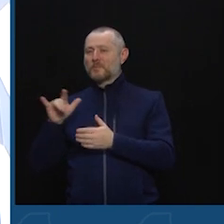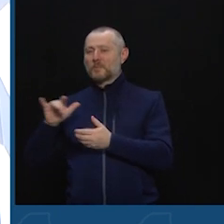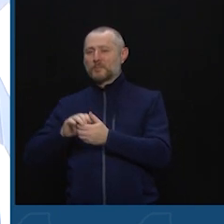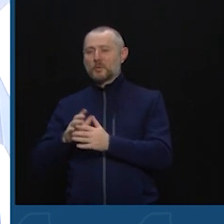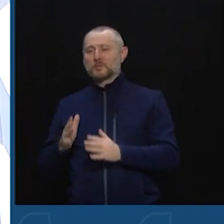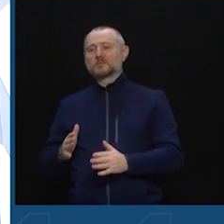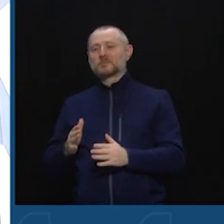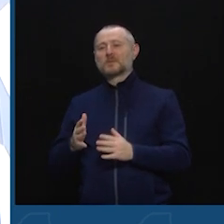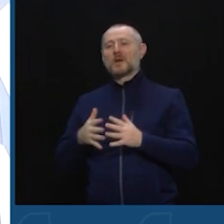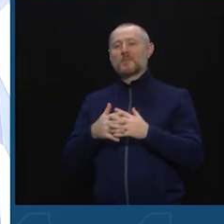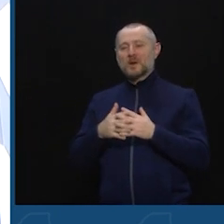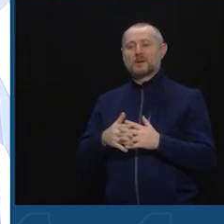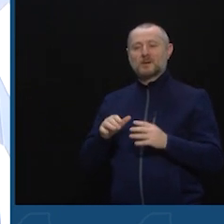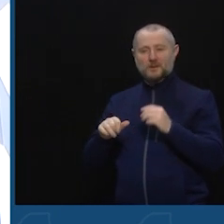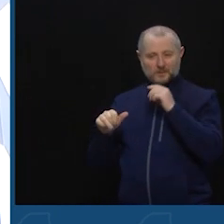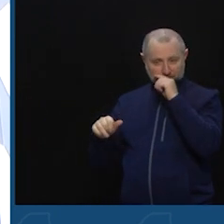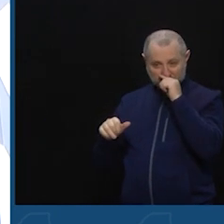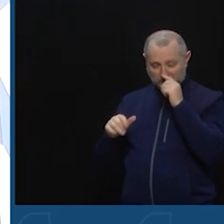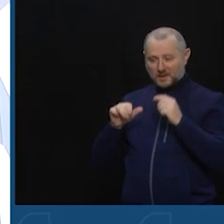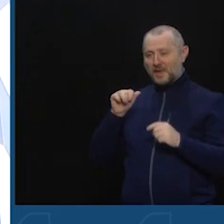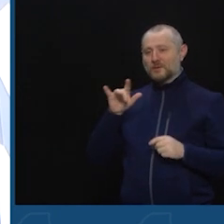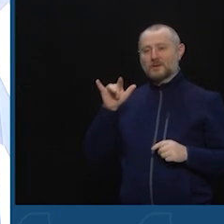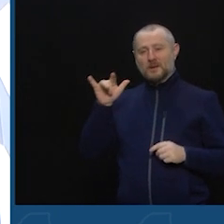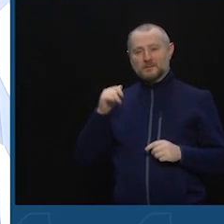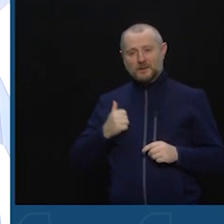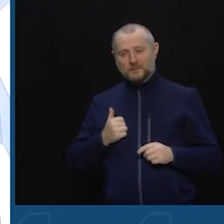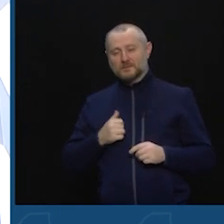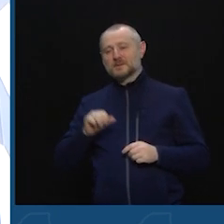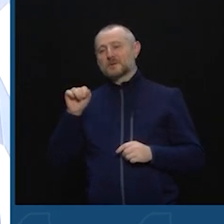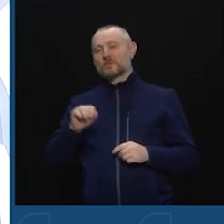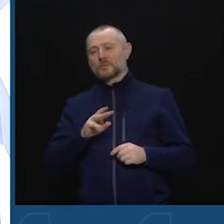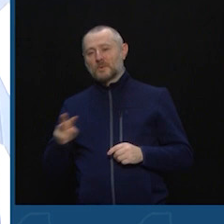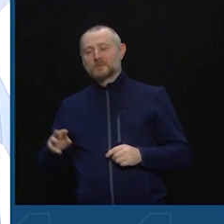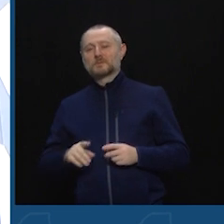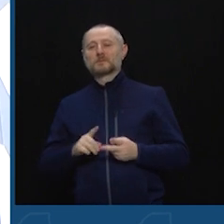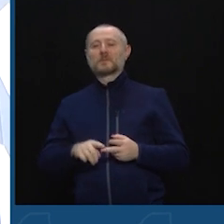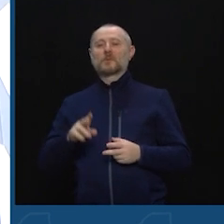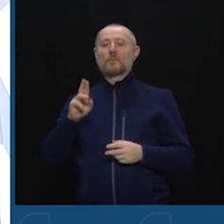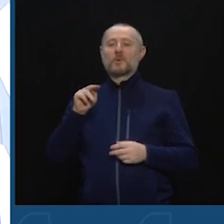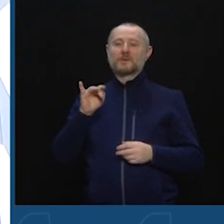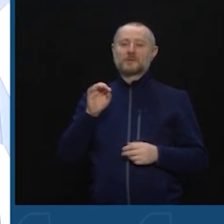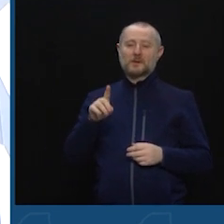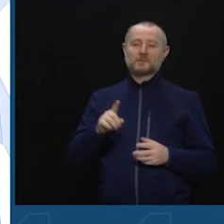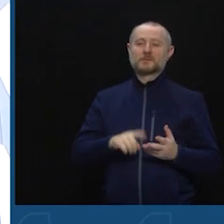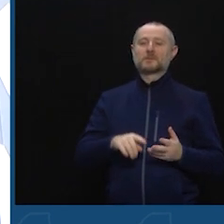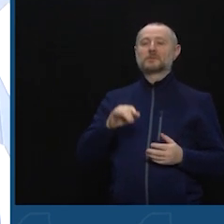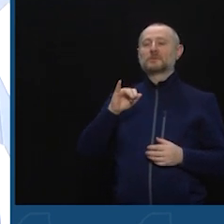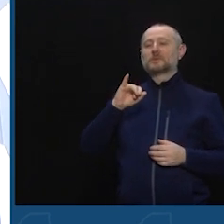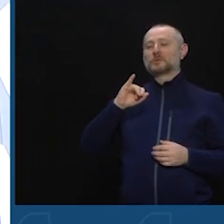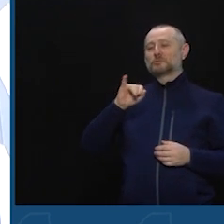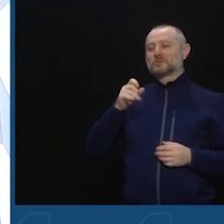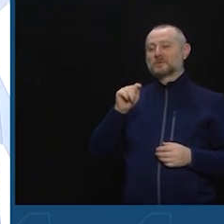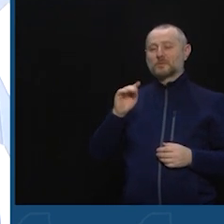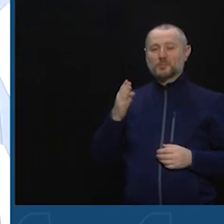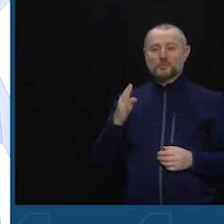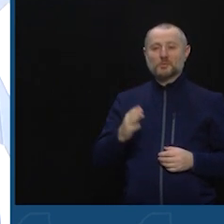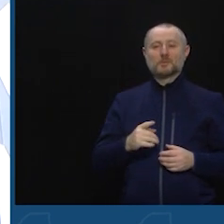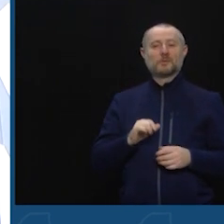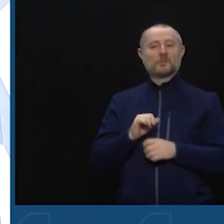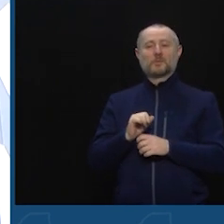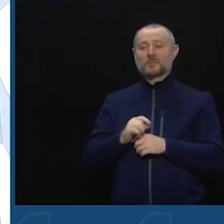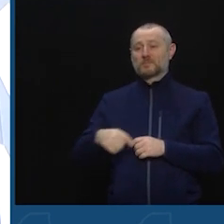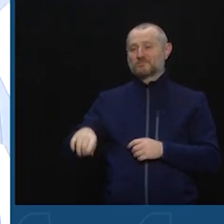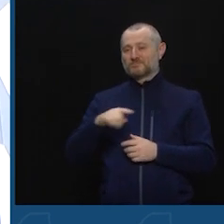Canada, Southwest, United, and JetBlue, for believing in us and working collaboratively with us to focus